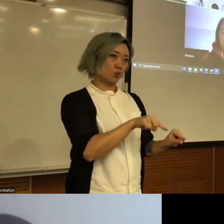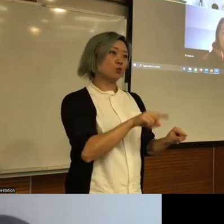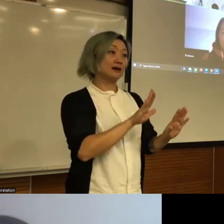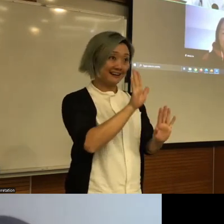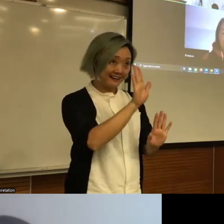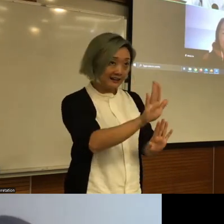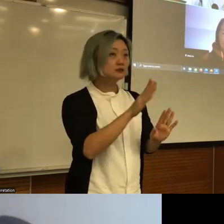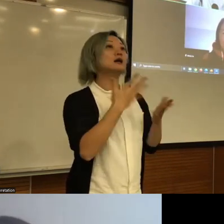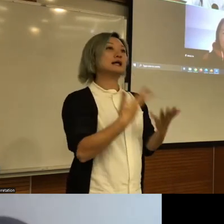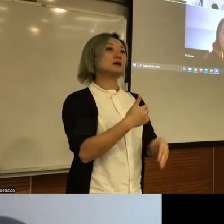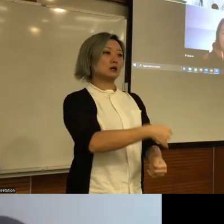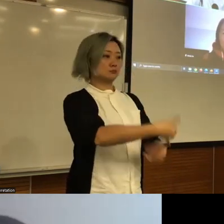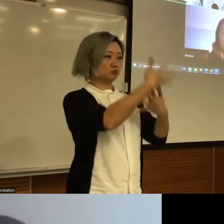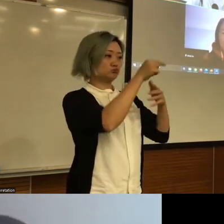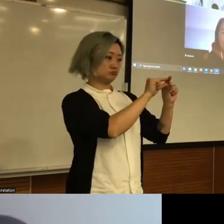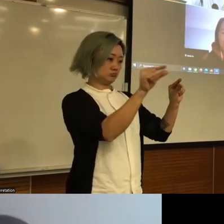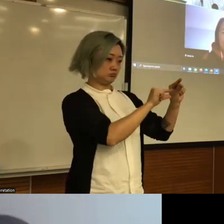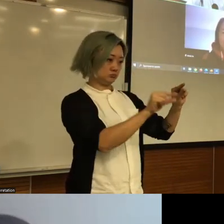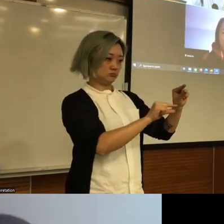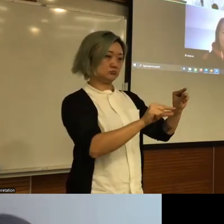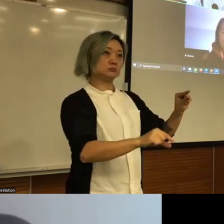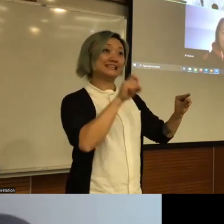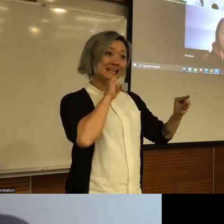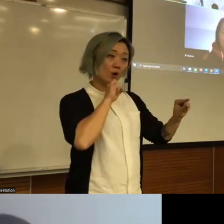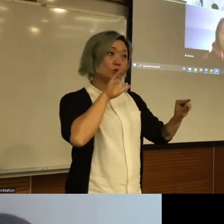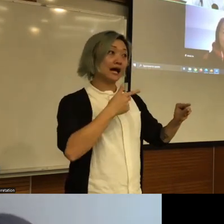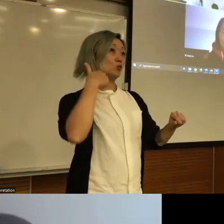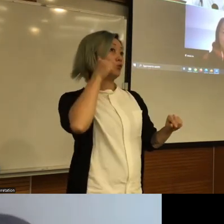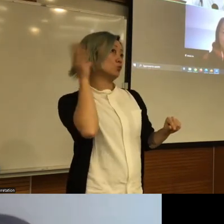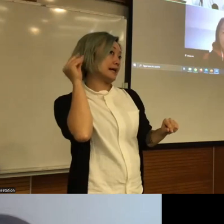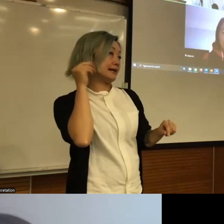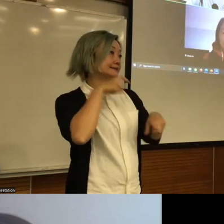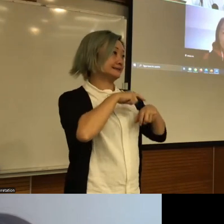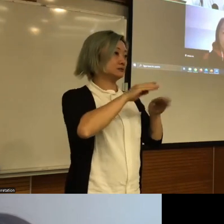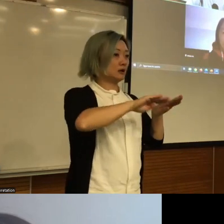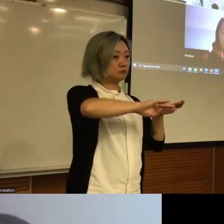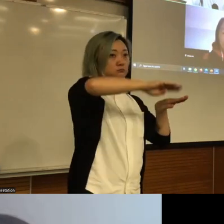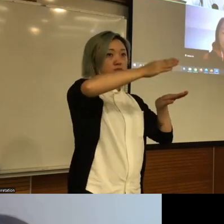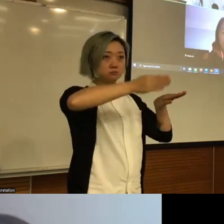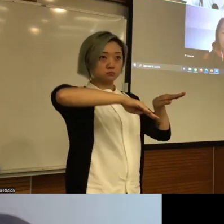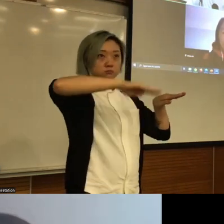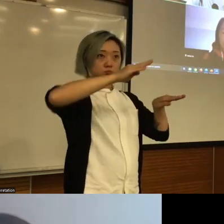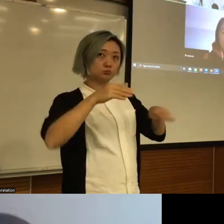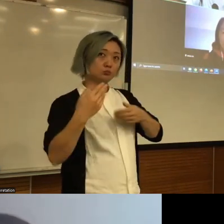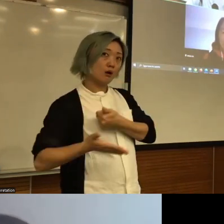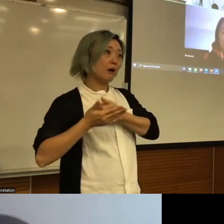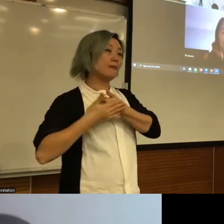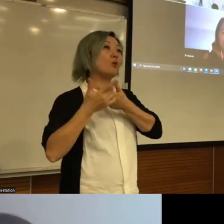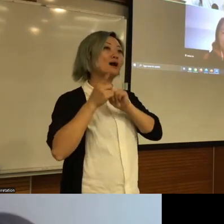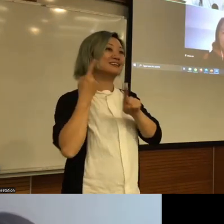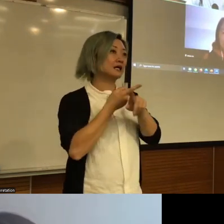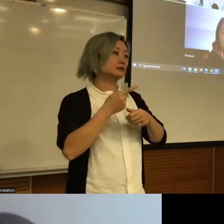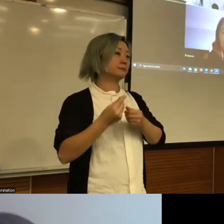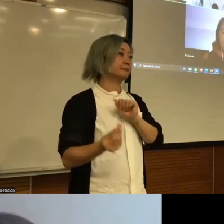they provide visual input, then when people look at them, does it relieve their load? Does it